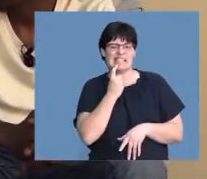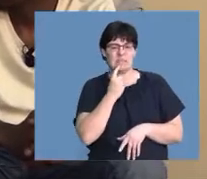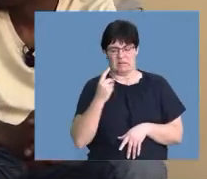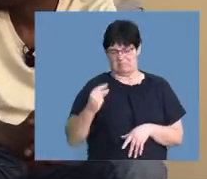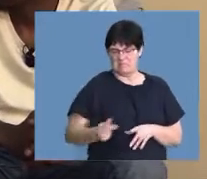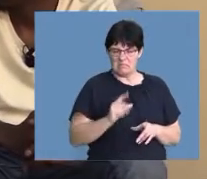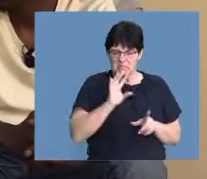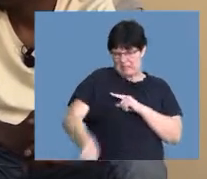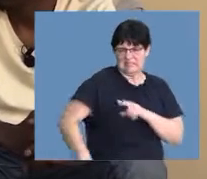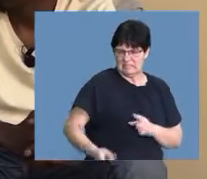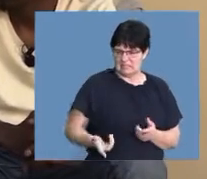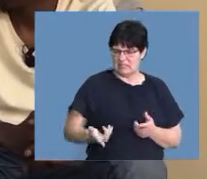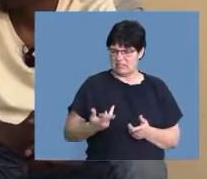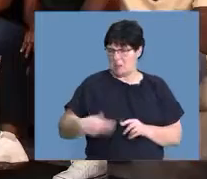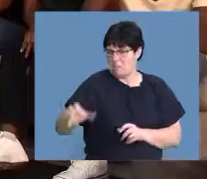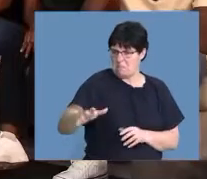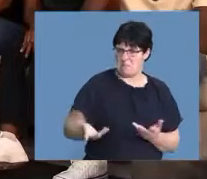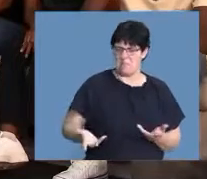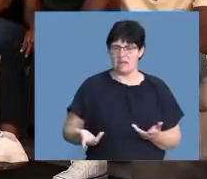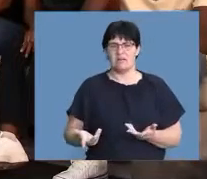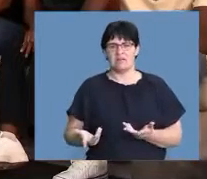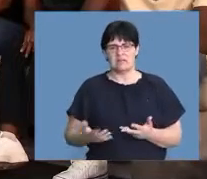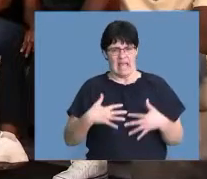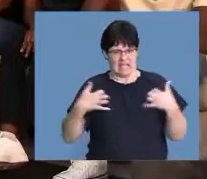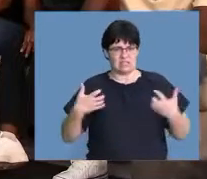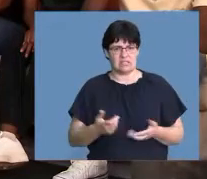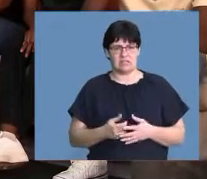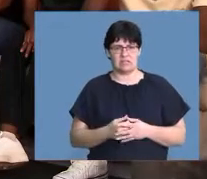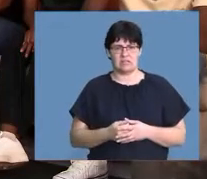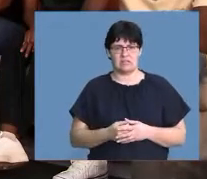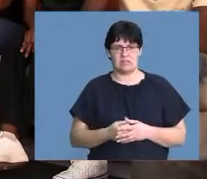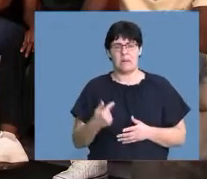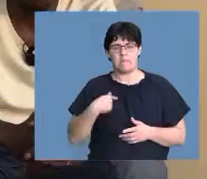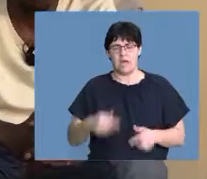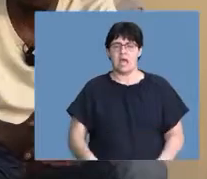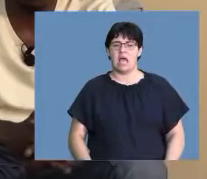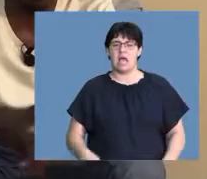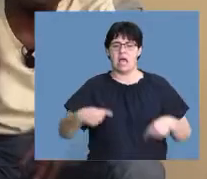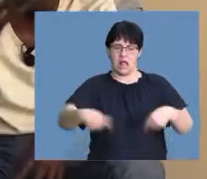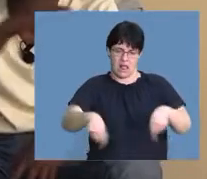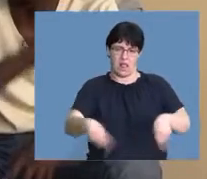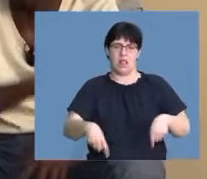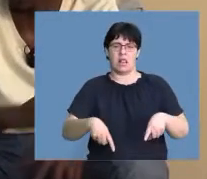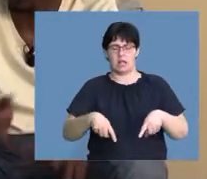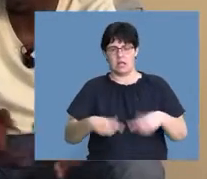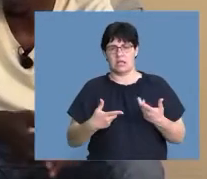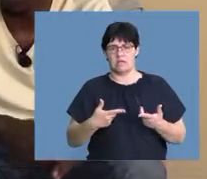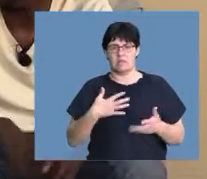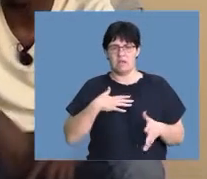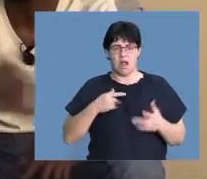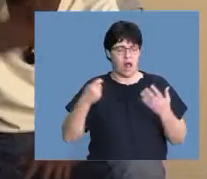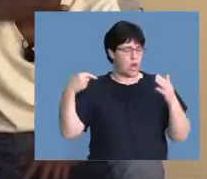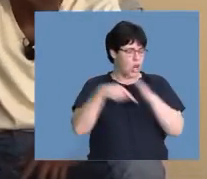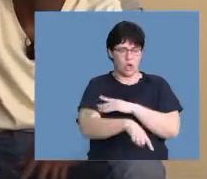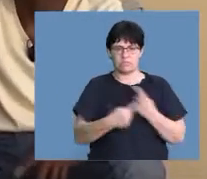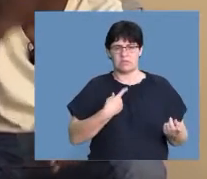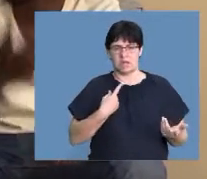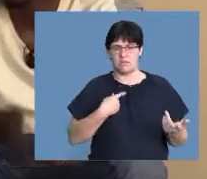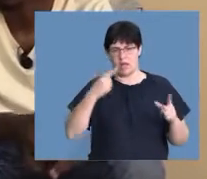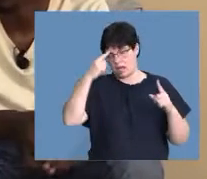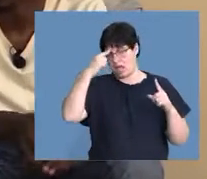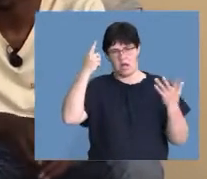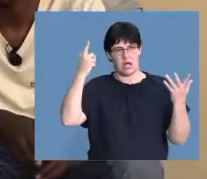and anxious. Yeah, I mean, knees get weak, and sometimes you lose yourself, like you zone